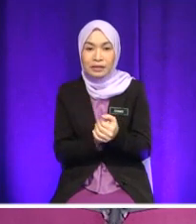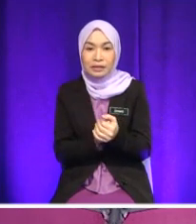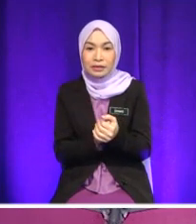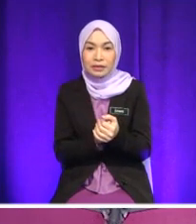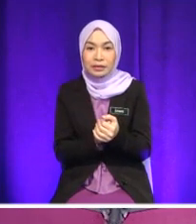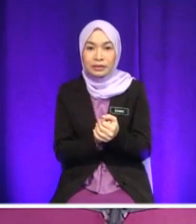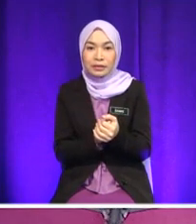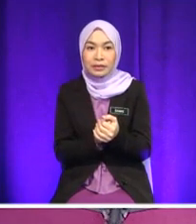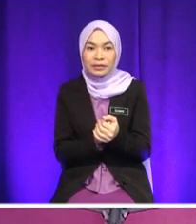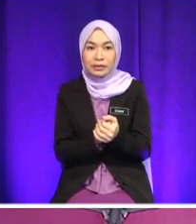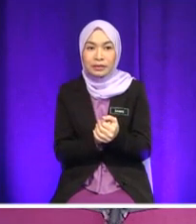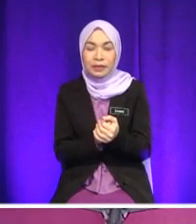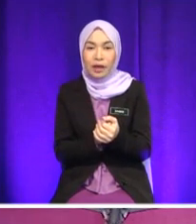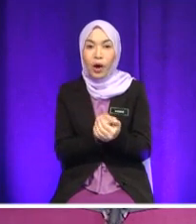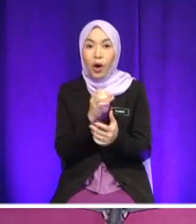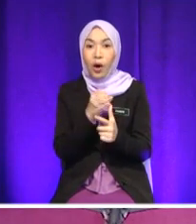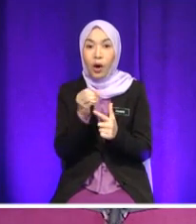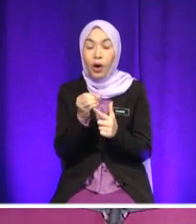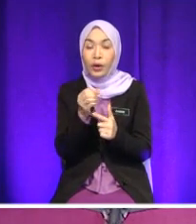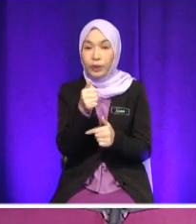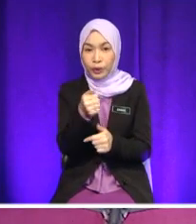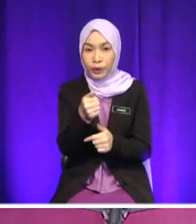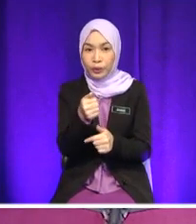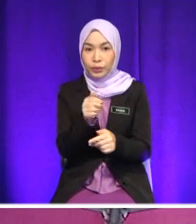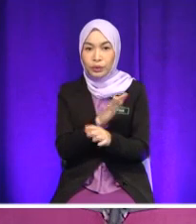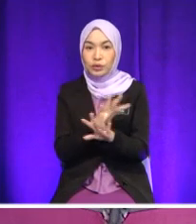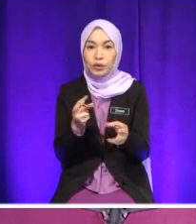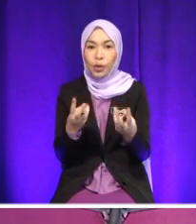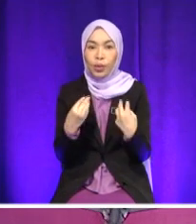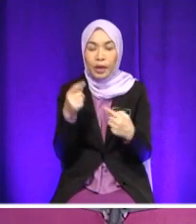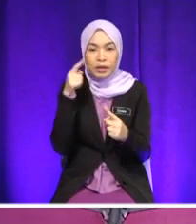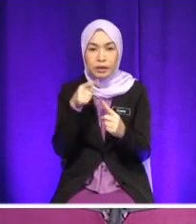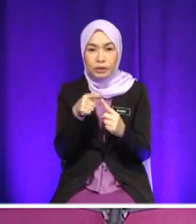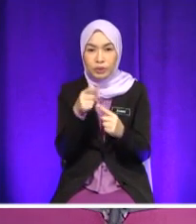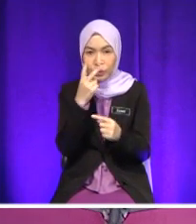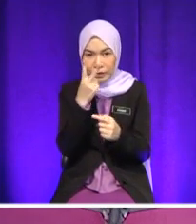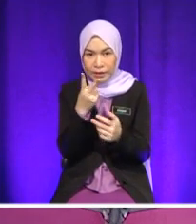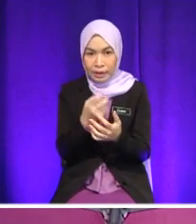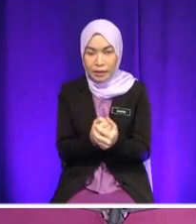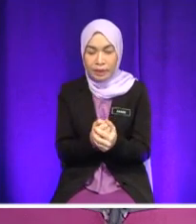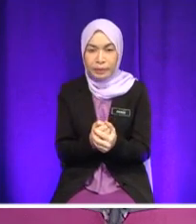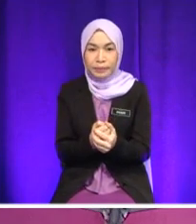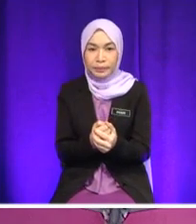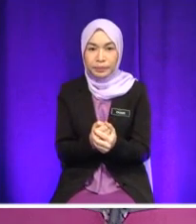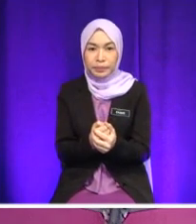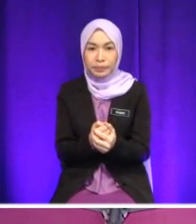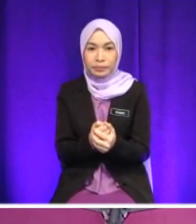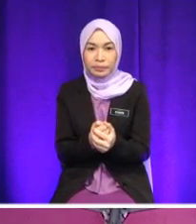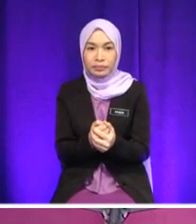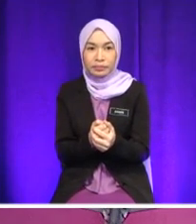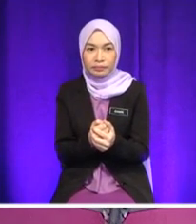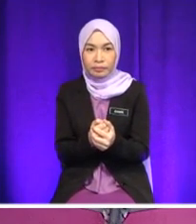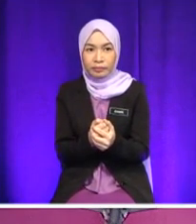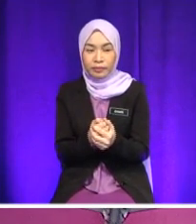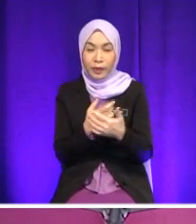Yeah. to be done in the seconds. Then maybe you don't want to see the advertisements, right? Yeah, that Okay. could possibly be so that. yeah. No matter